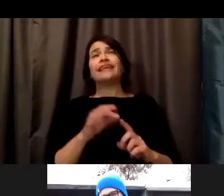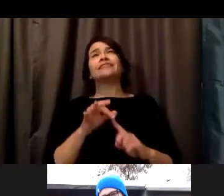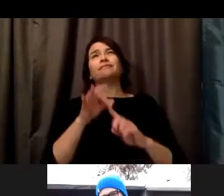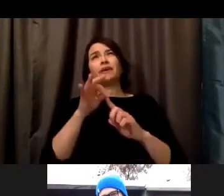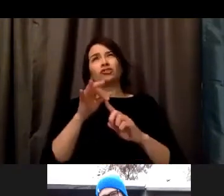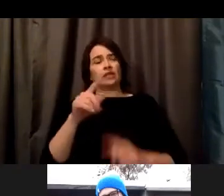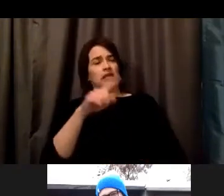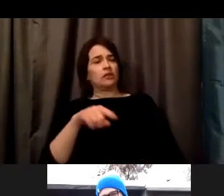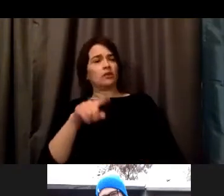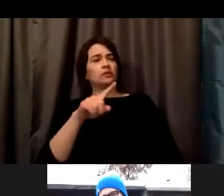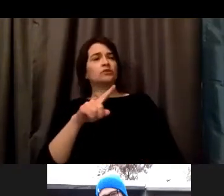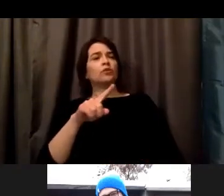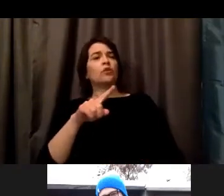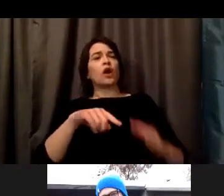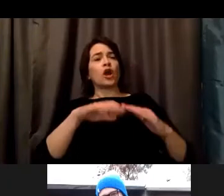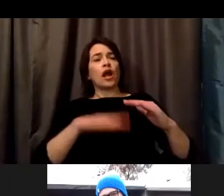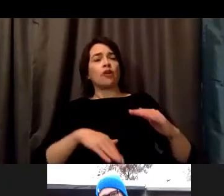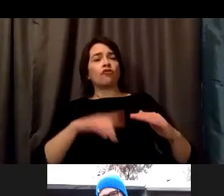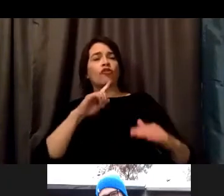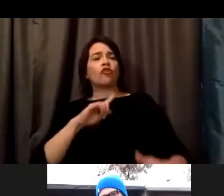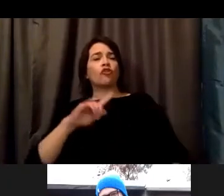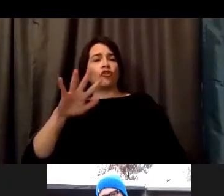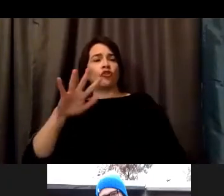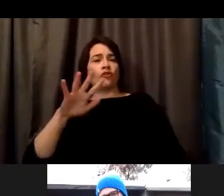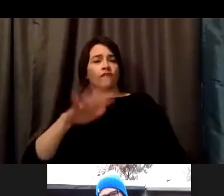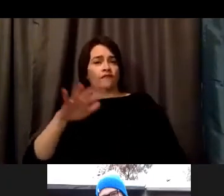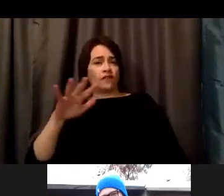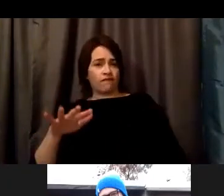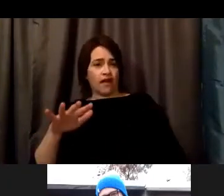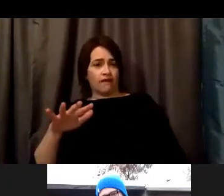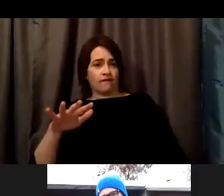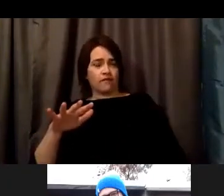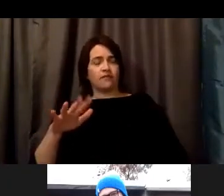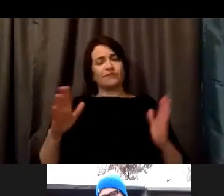and over 40 years of age.